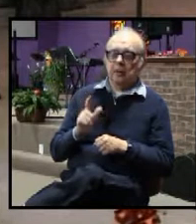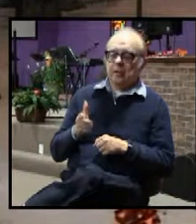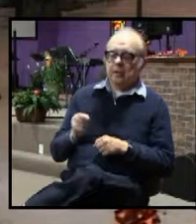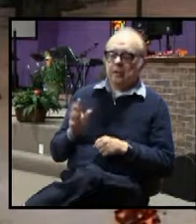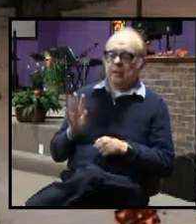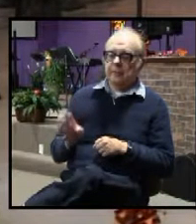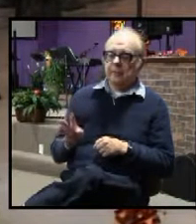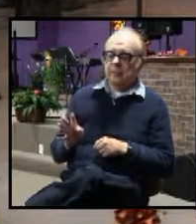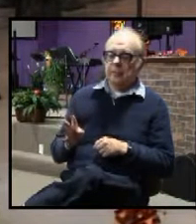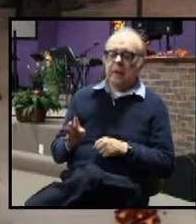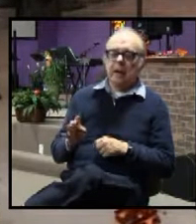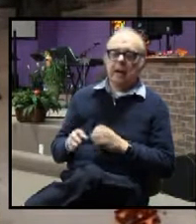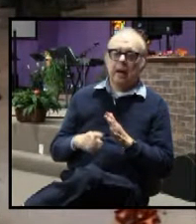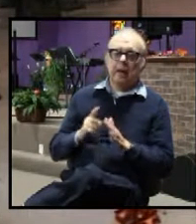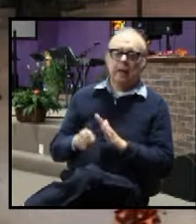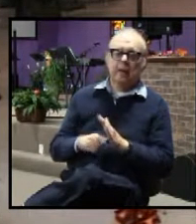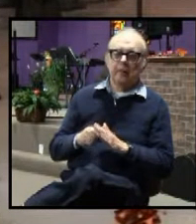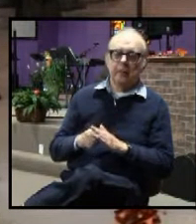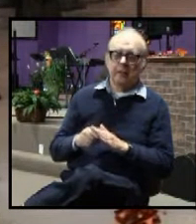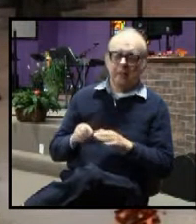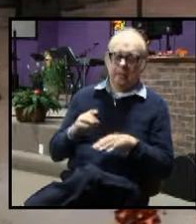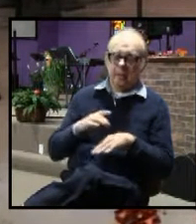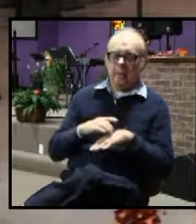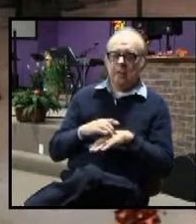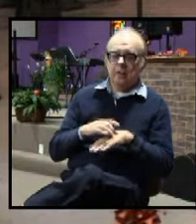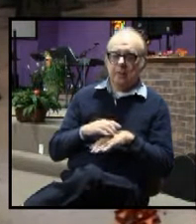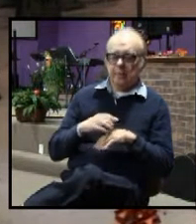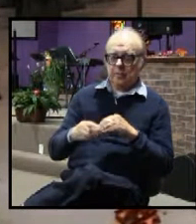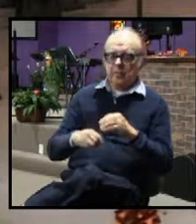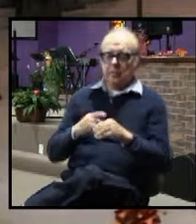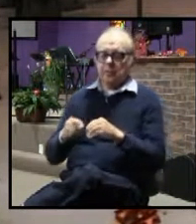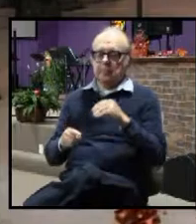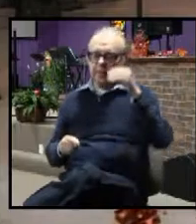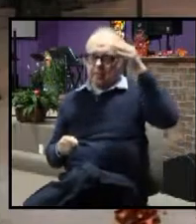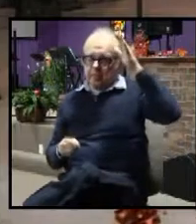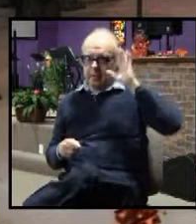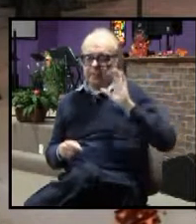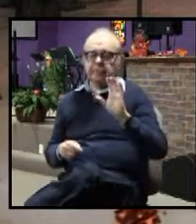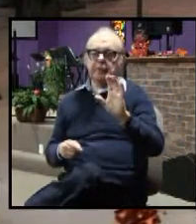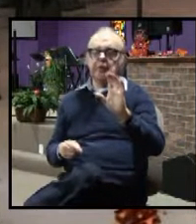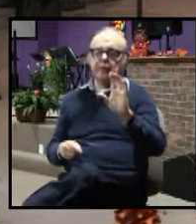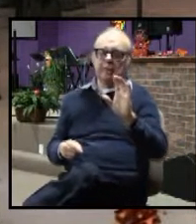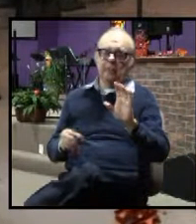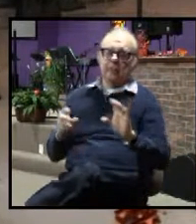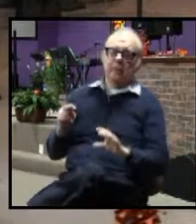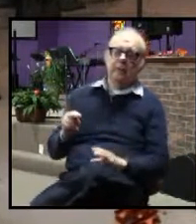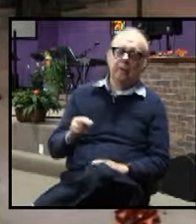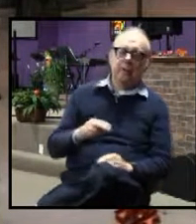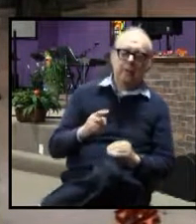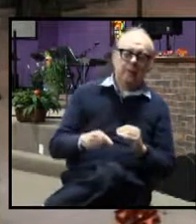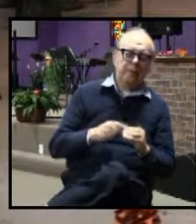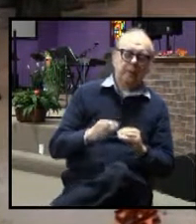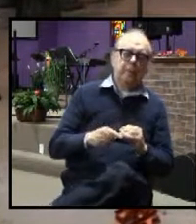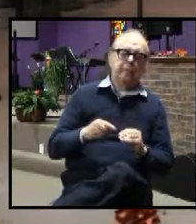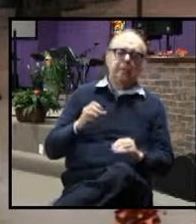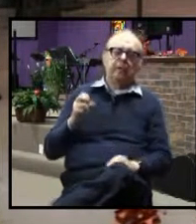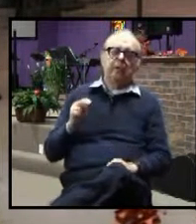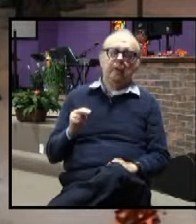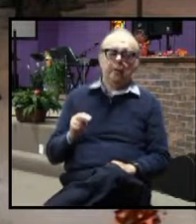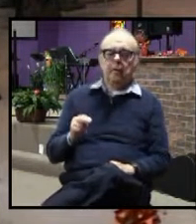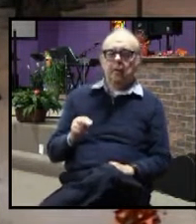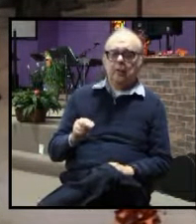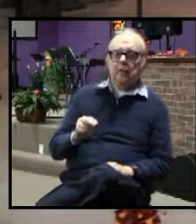because the earth is sitting there and it's revolving around the sun. 24 hours, it's revolving around and going, and so we